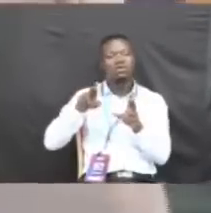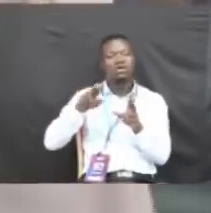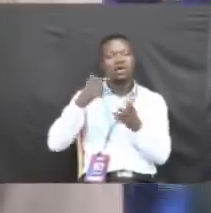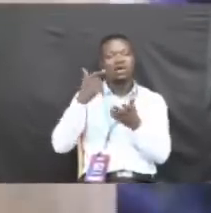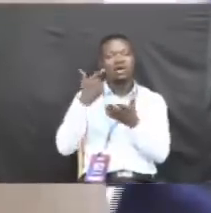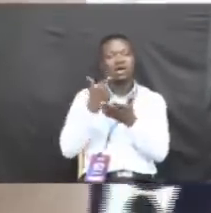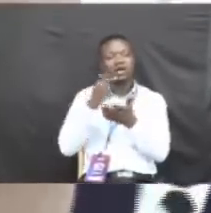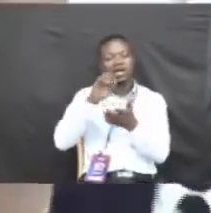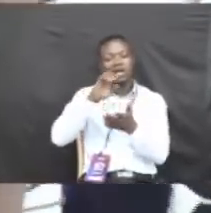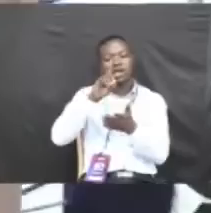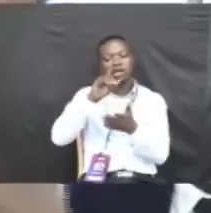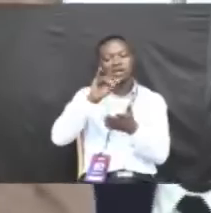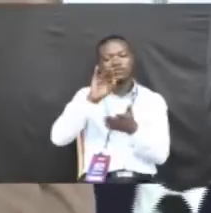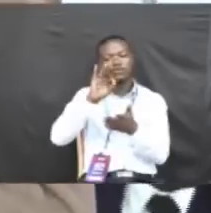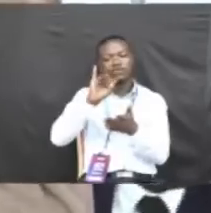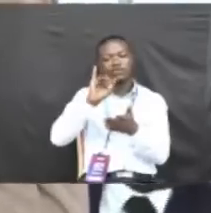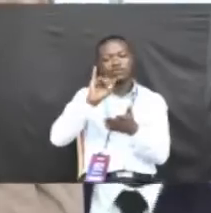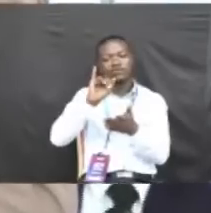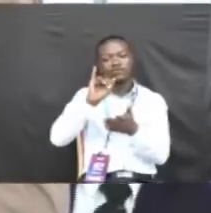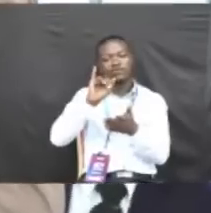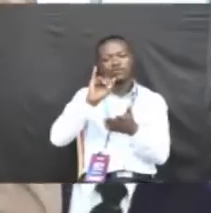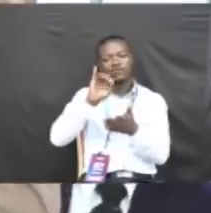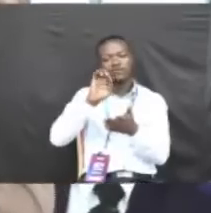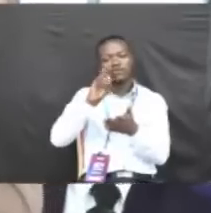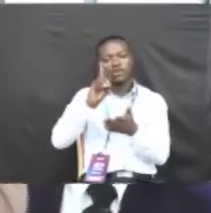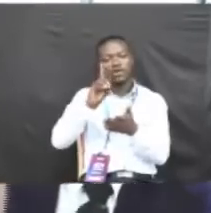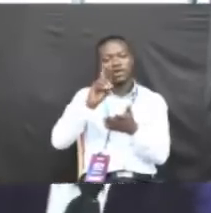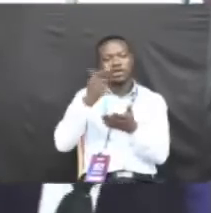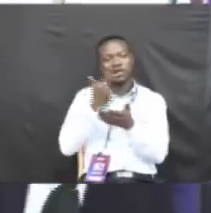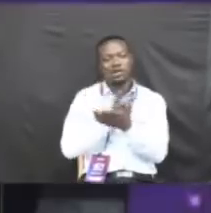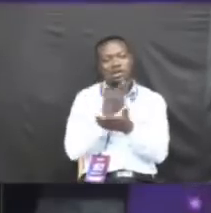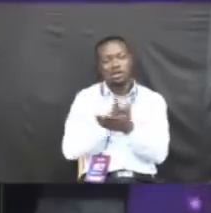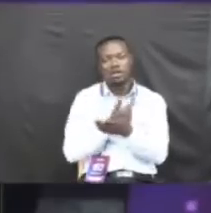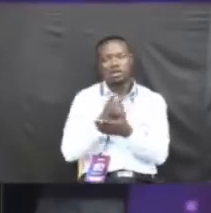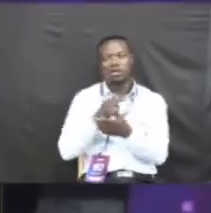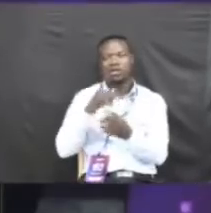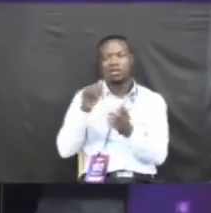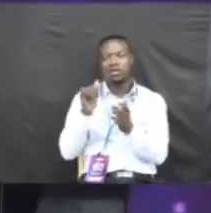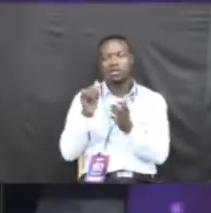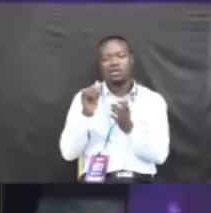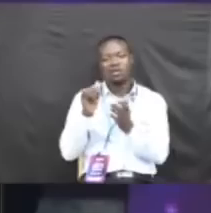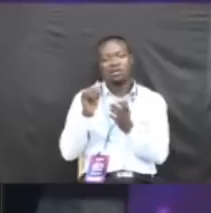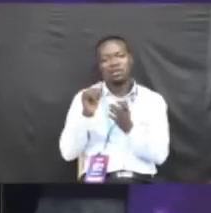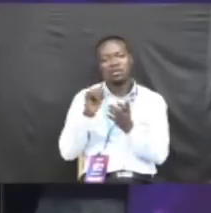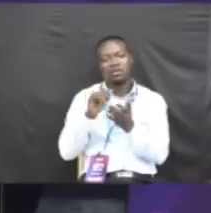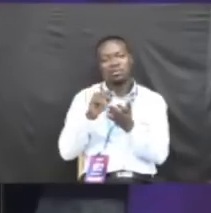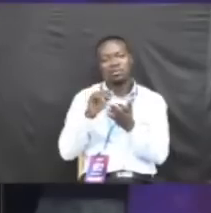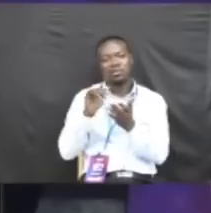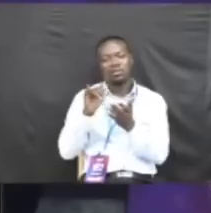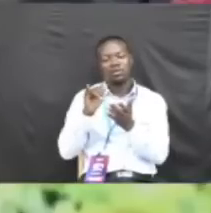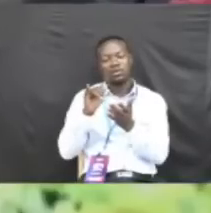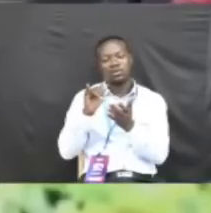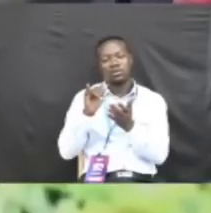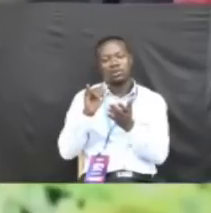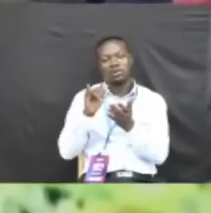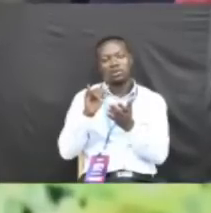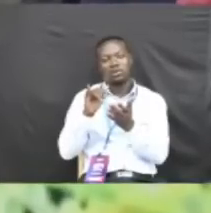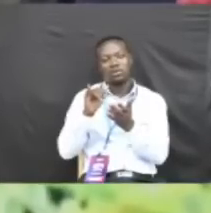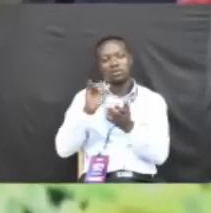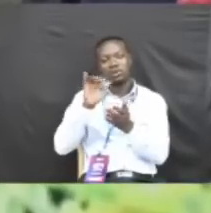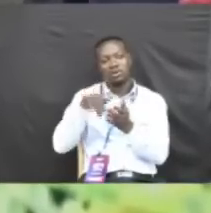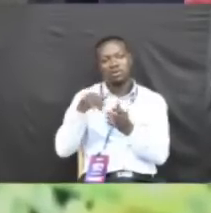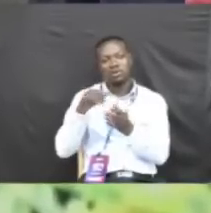Ghana our Code competition 2022 organized by Edify Ghana. Master